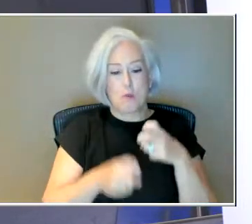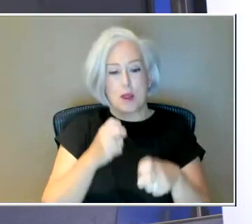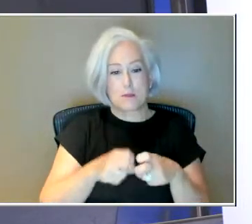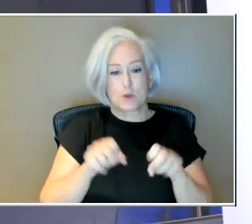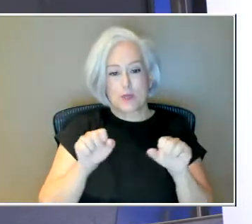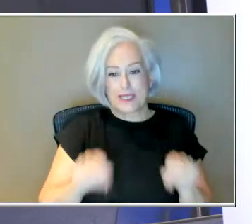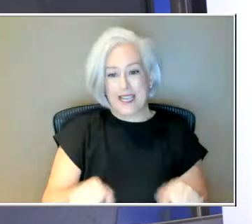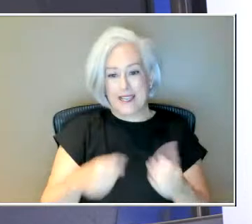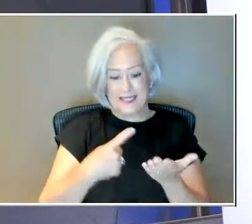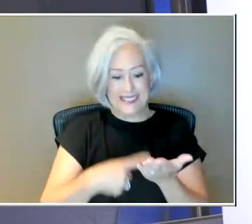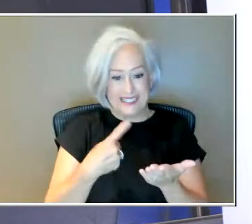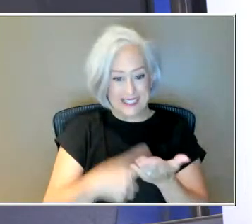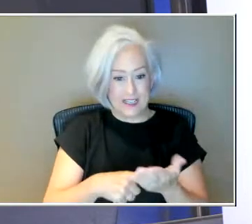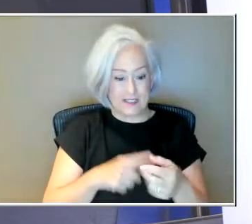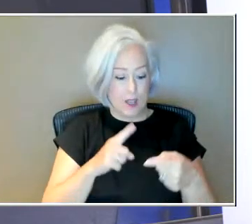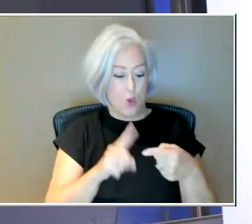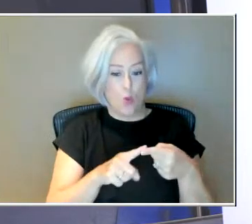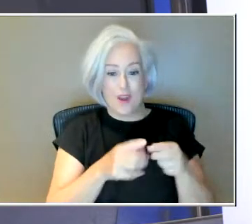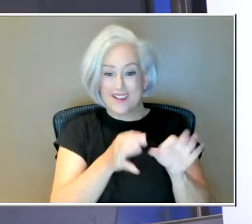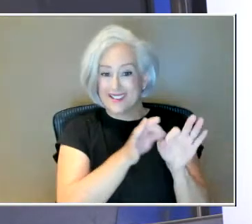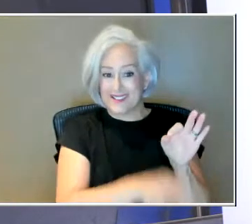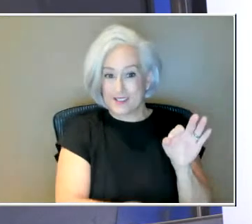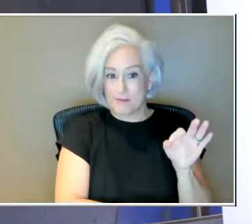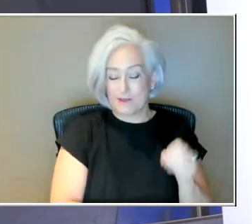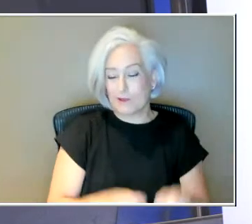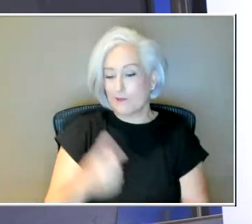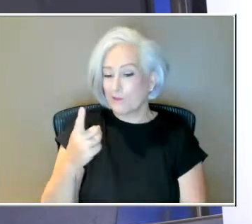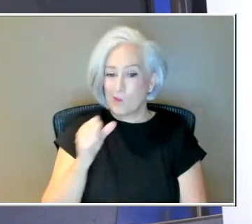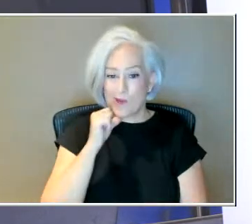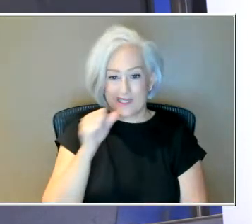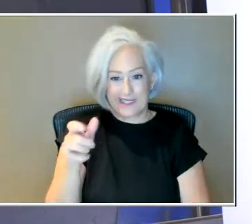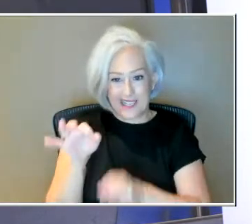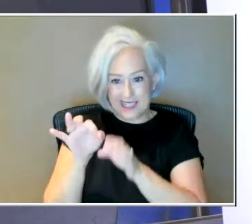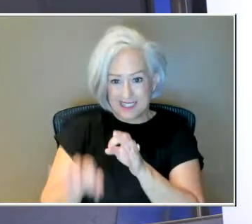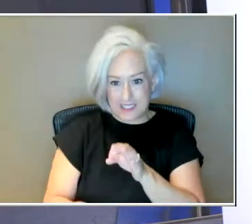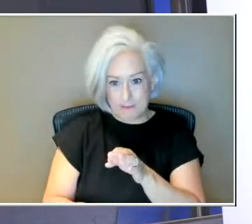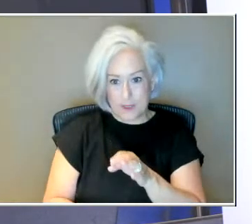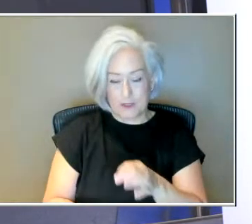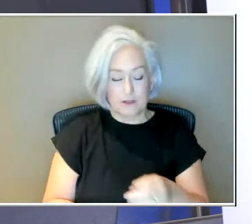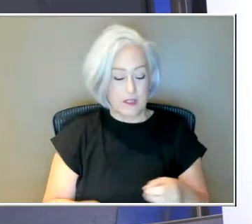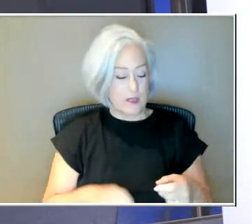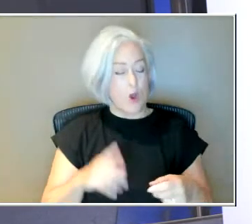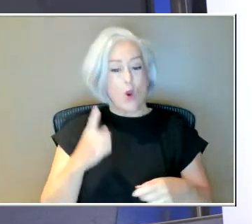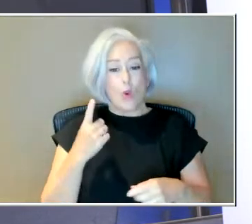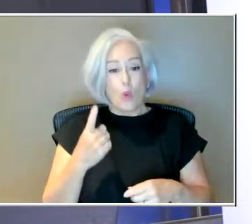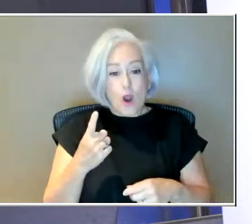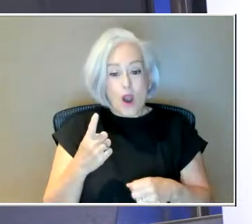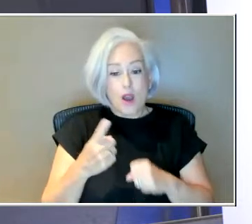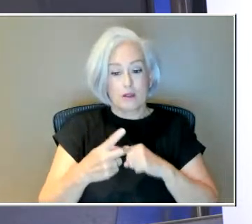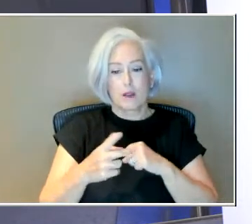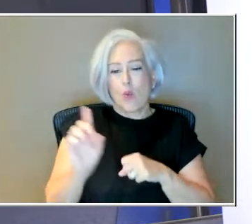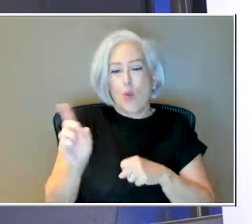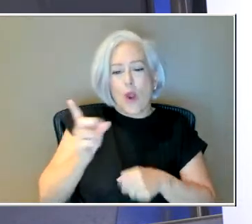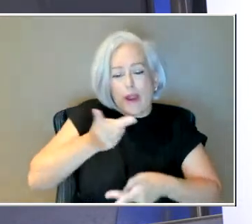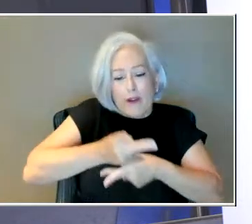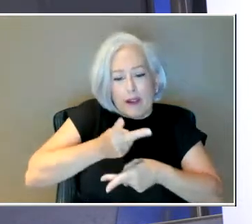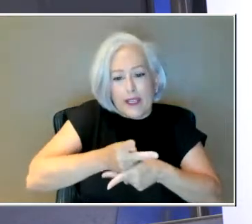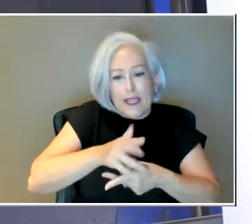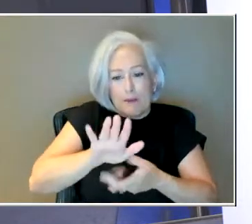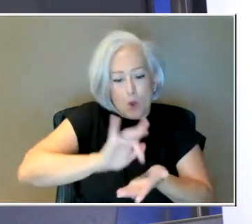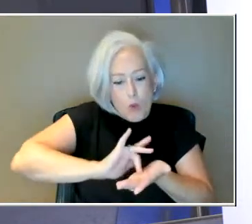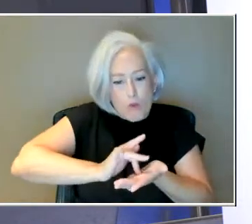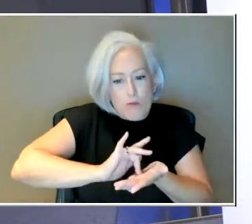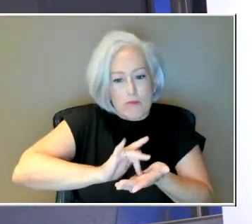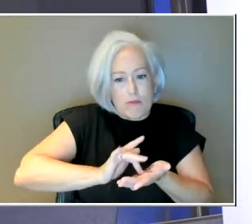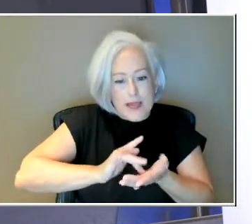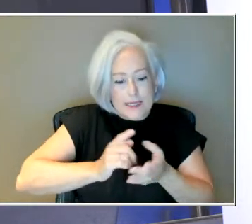simple, one not so simple. The simple problem is storage. Very important when you're packaging up and your bags for the summer road